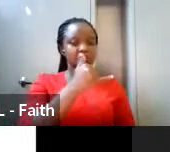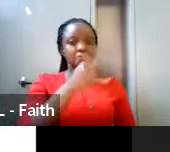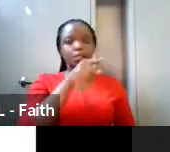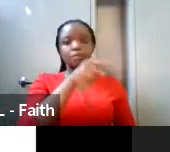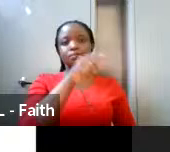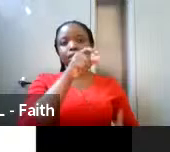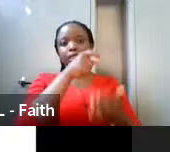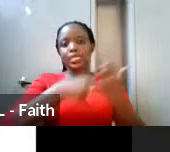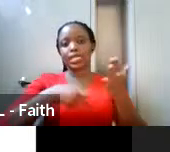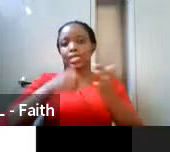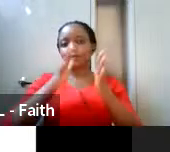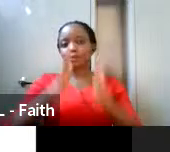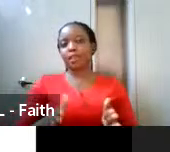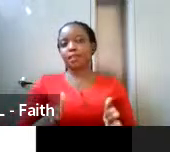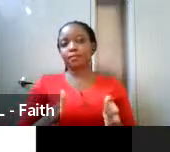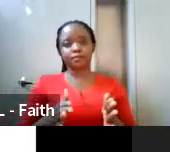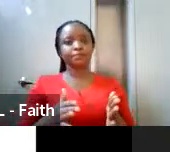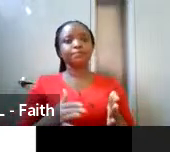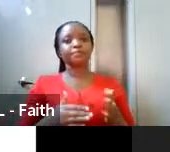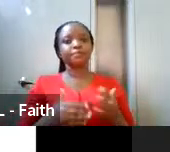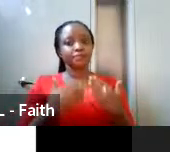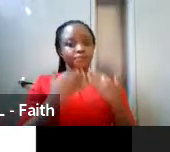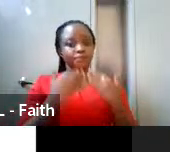Yes, I hope that is clear for him.